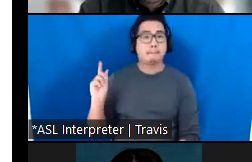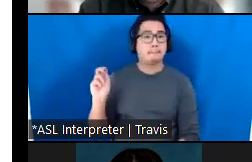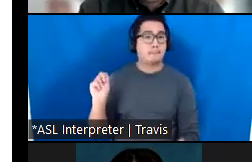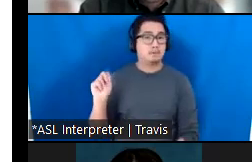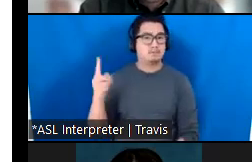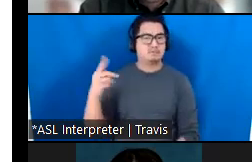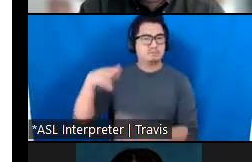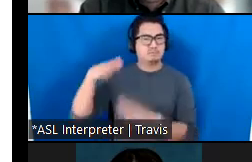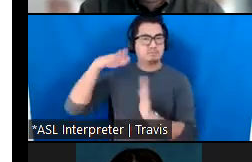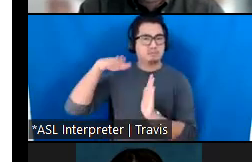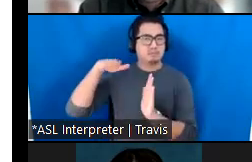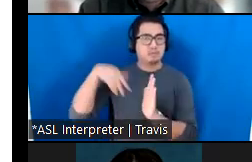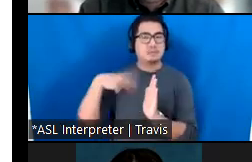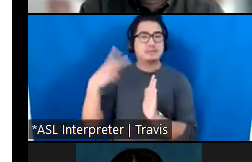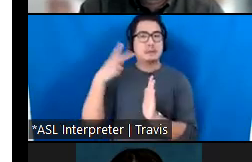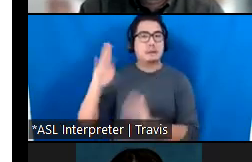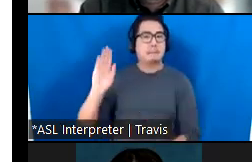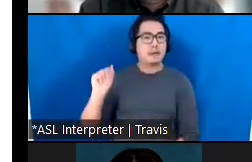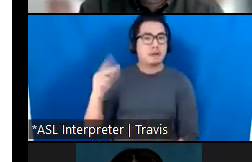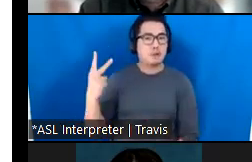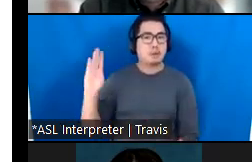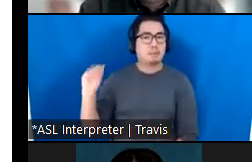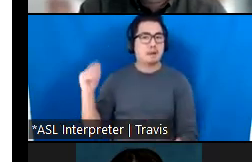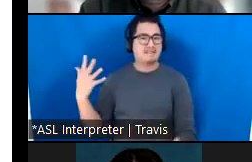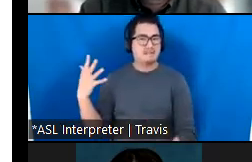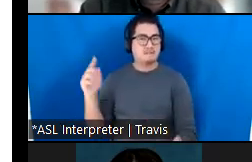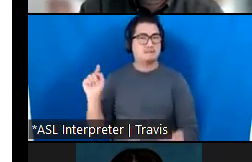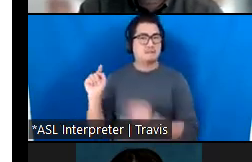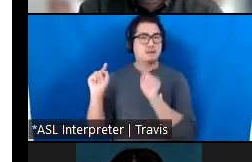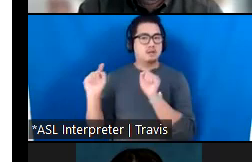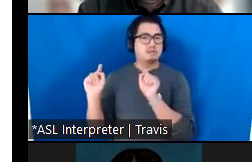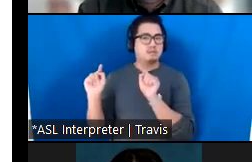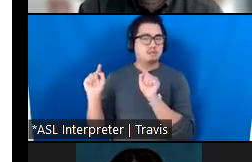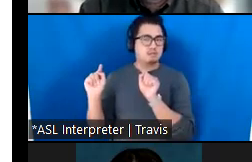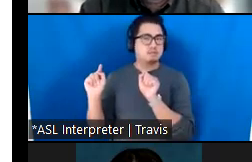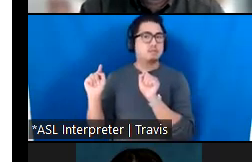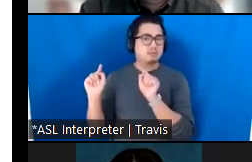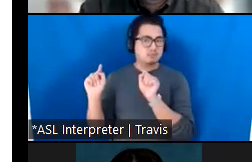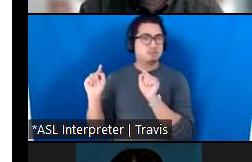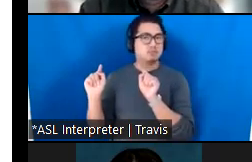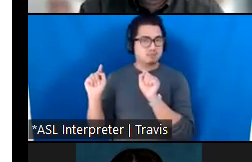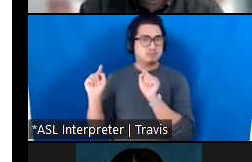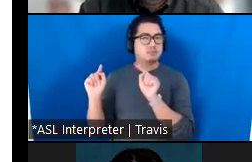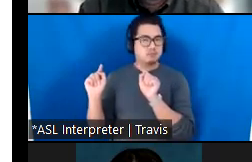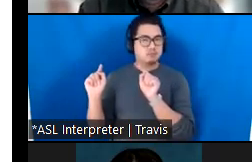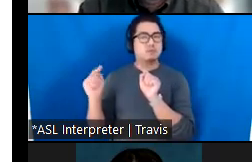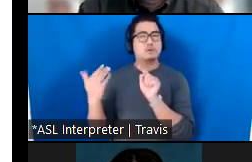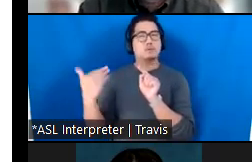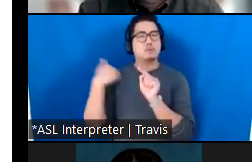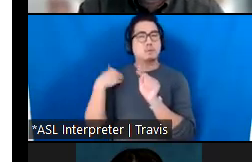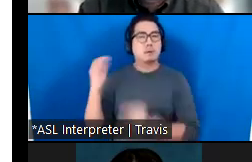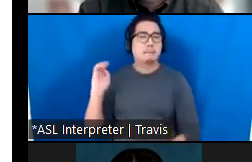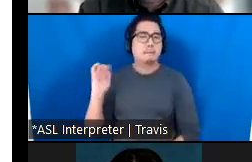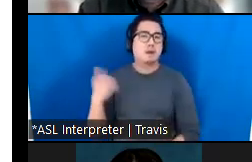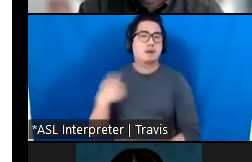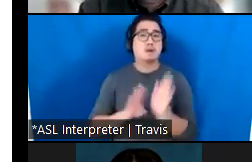the BA2 and the BA5 wave of Omicron did plateau in late May.